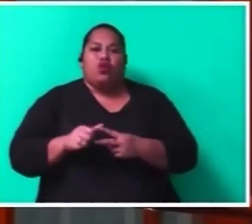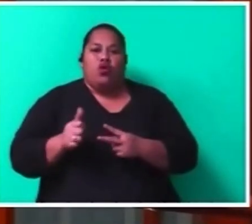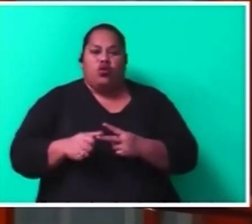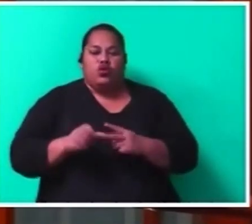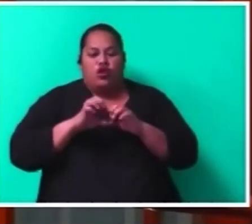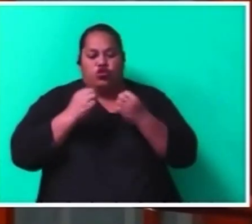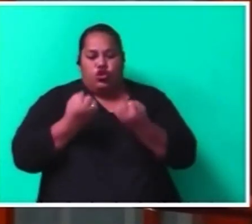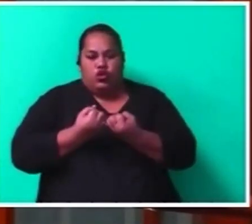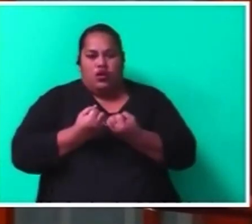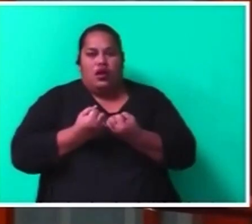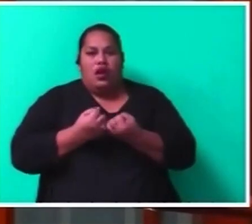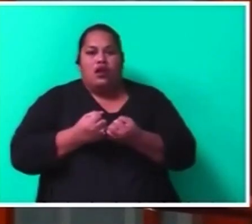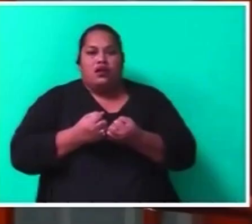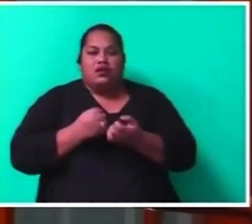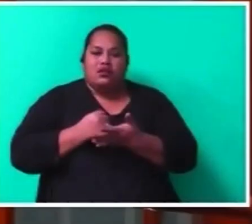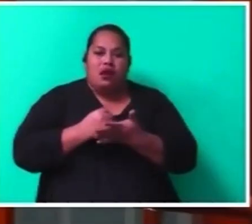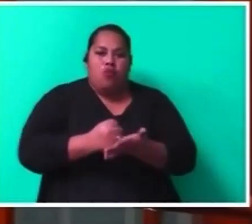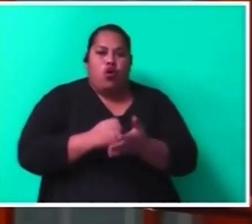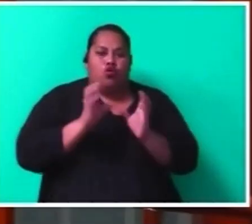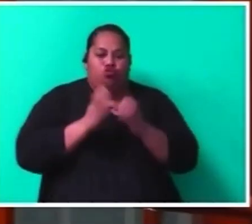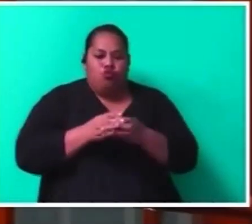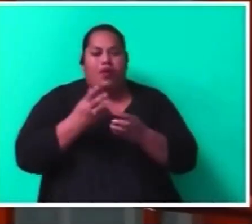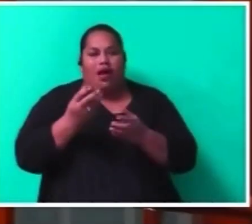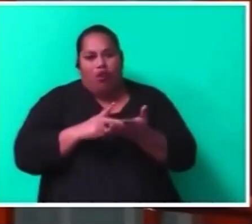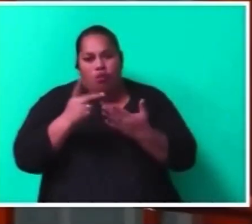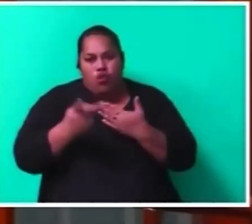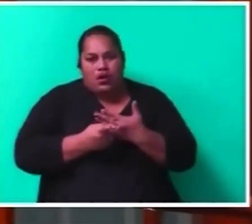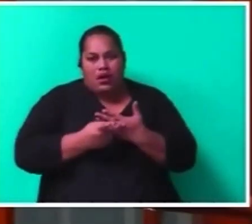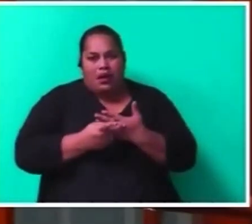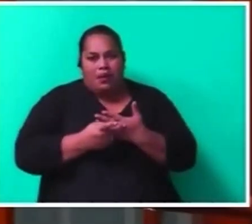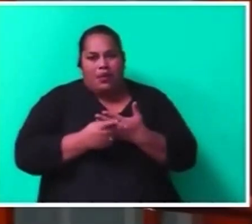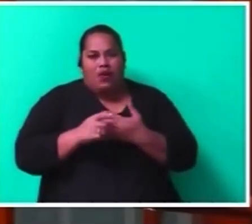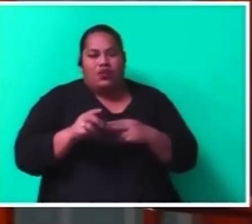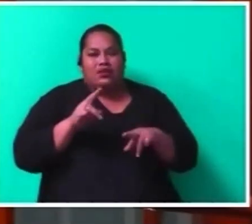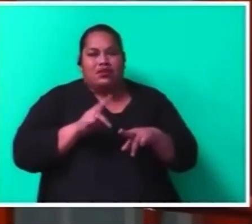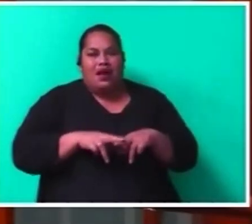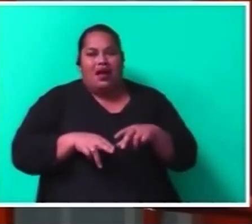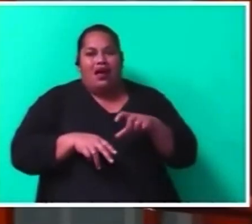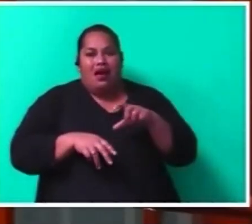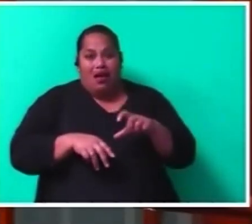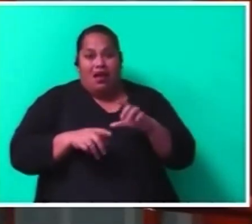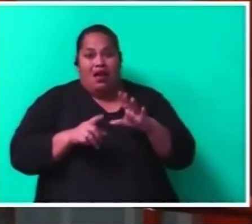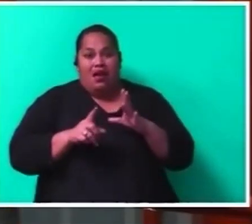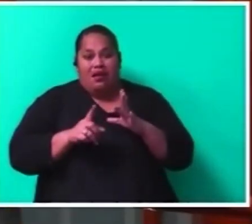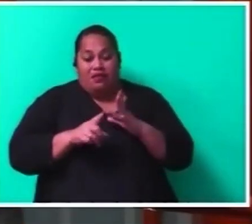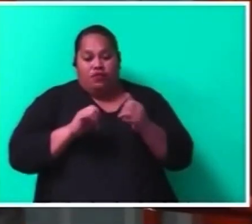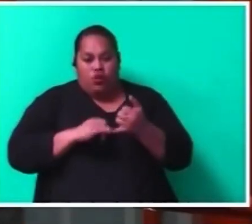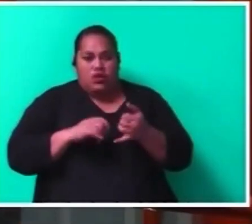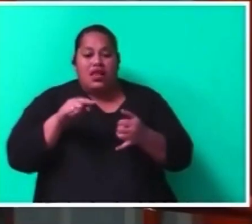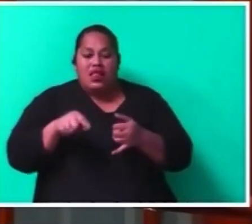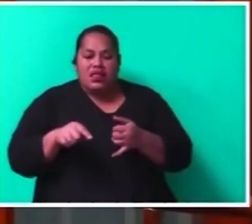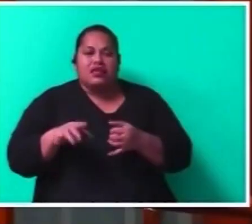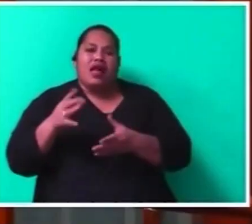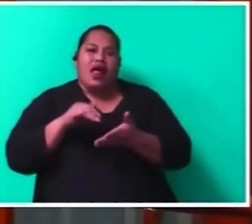support groups or programs such as FCOS. Together, these help